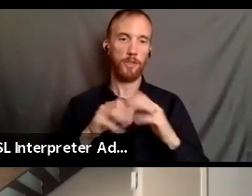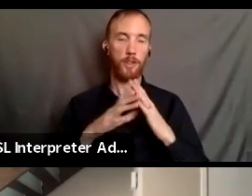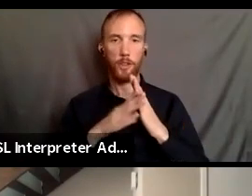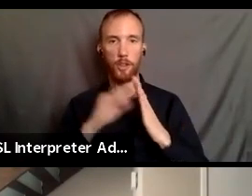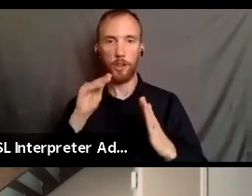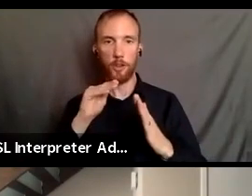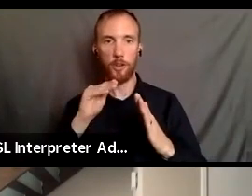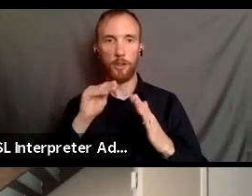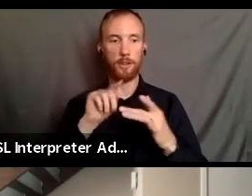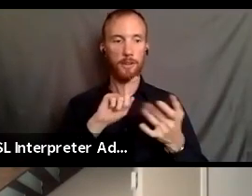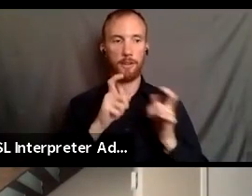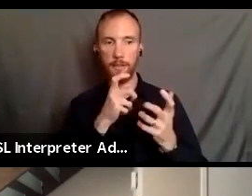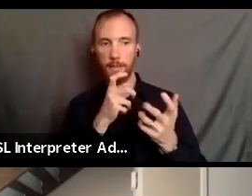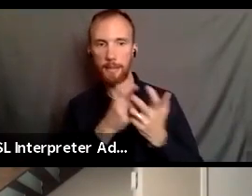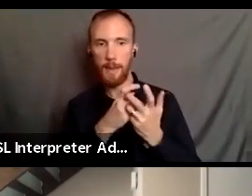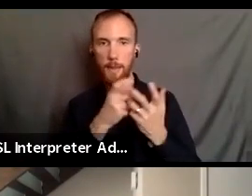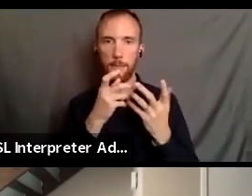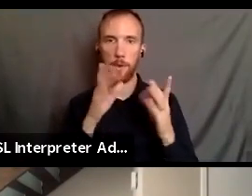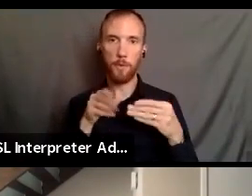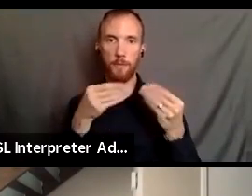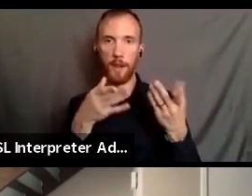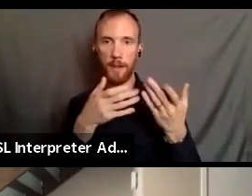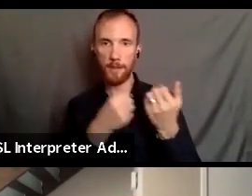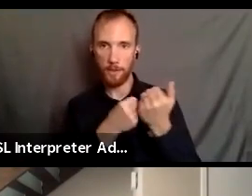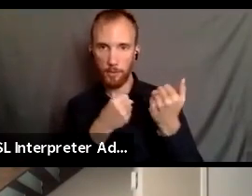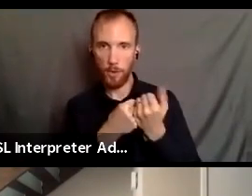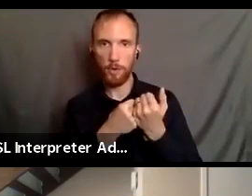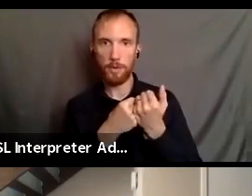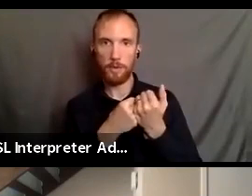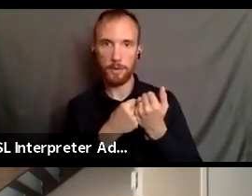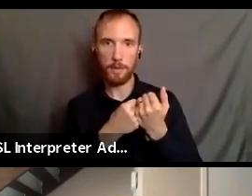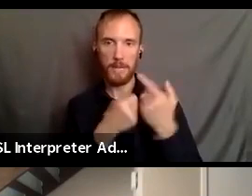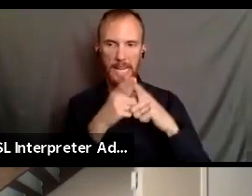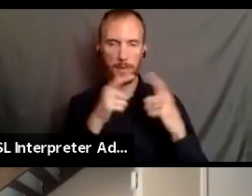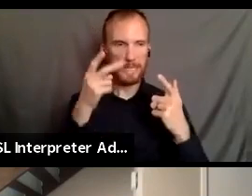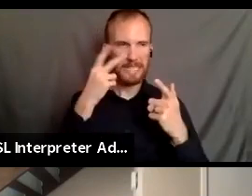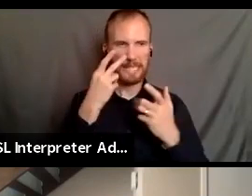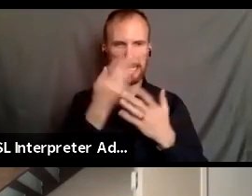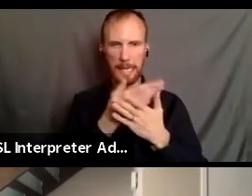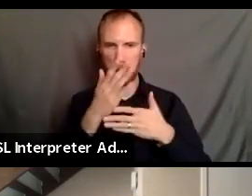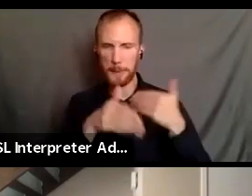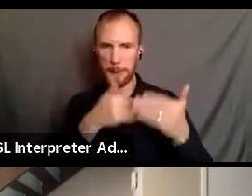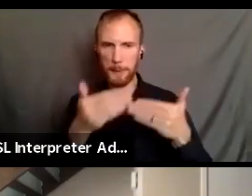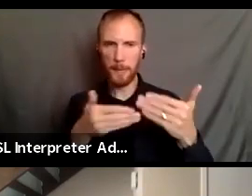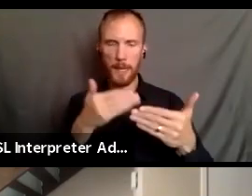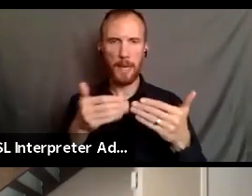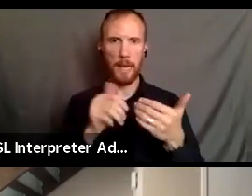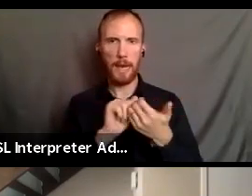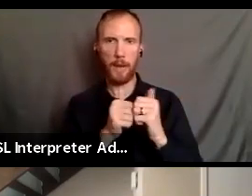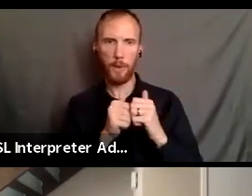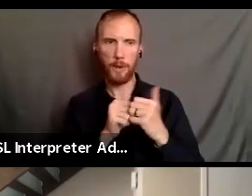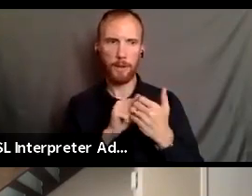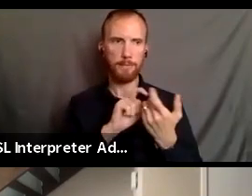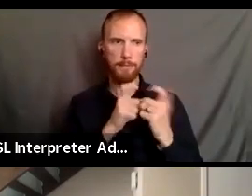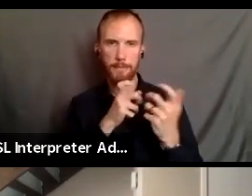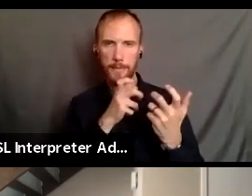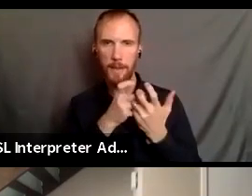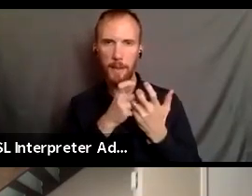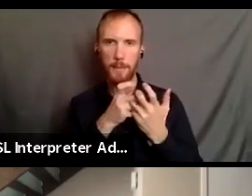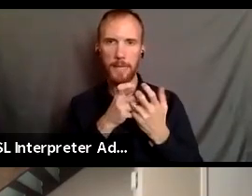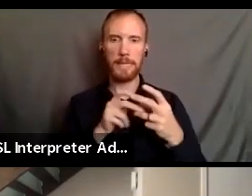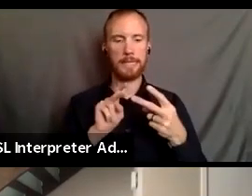supports as we see how this works and we recognize there might be rooms for improvement and the second is how and